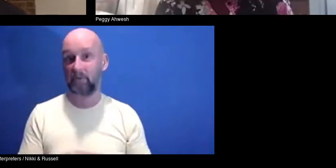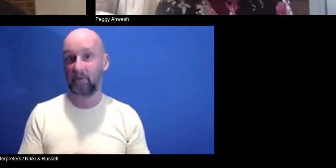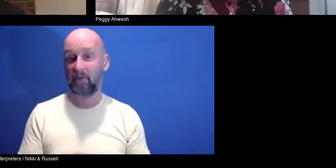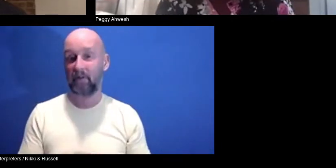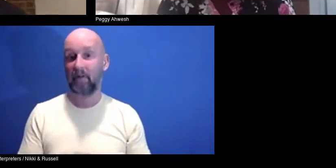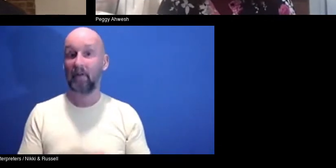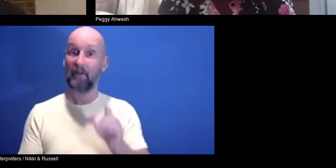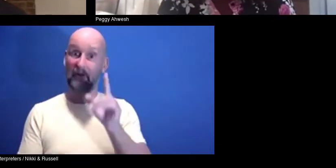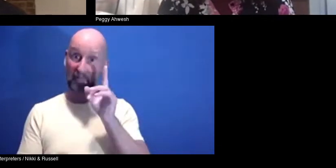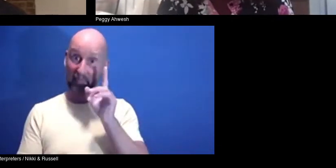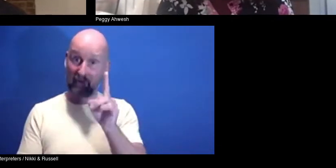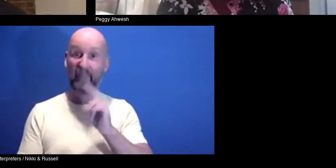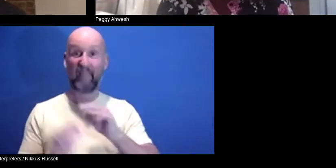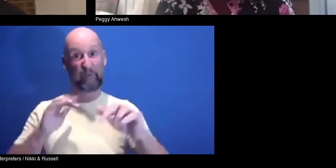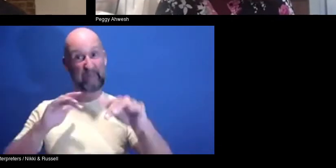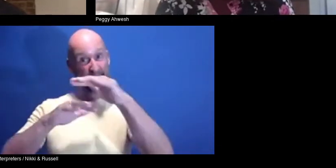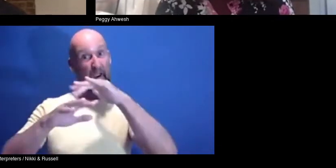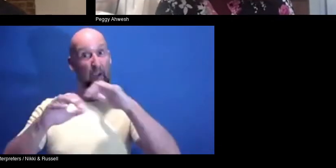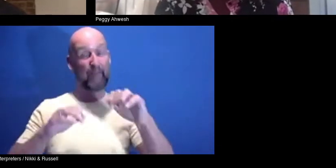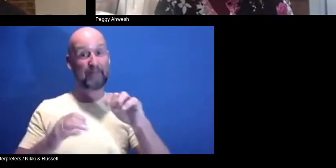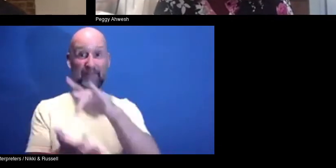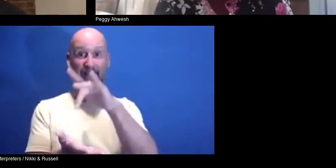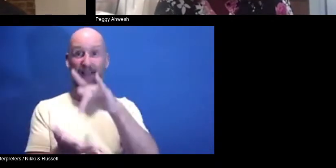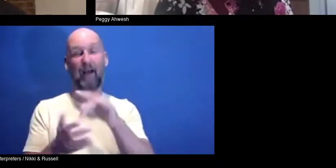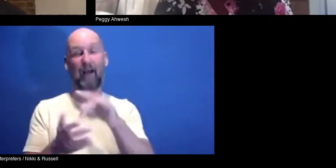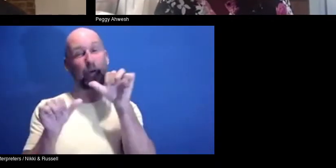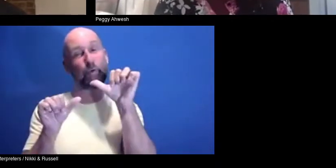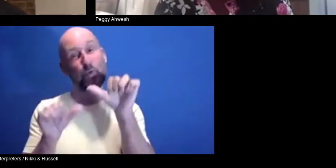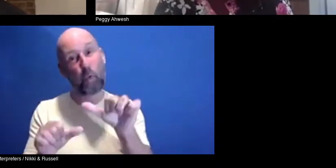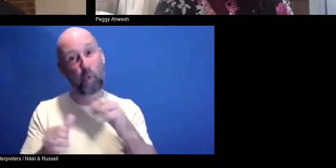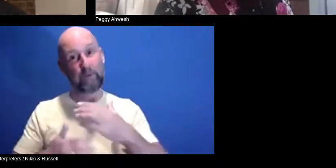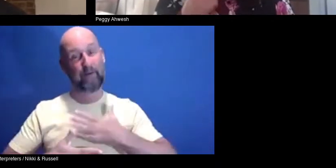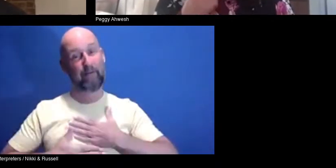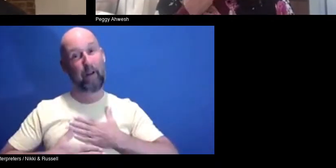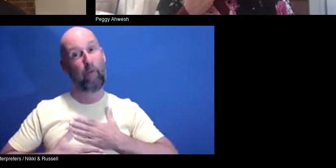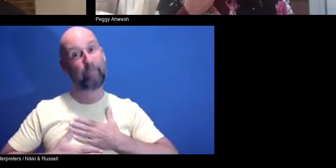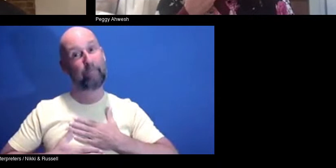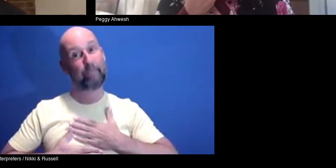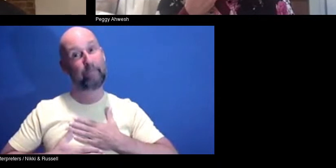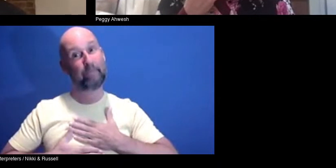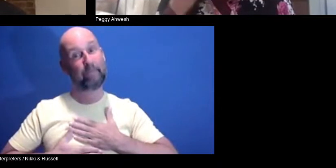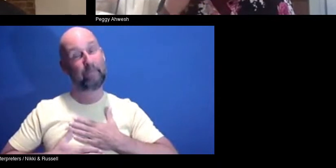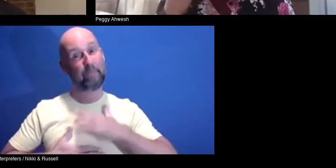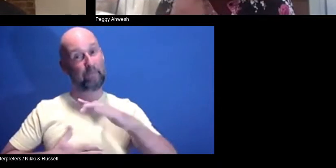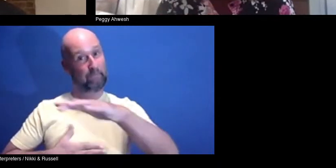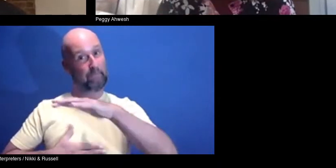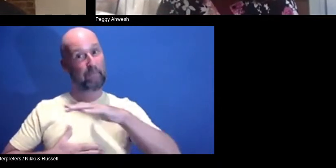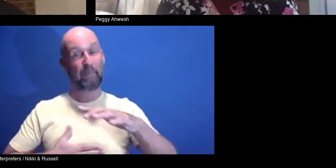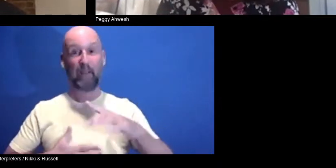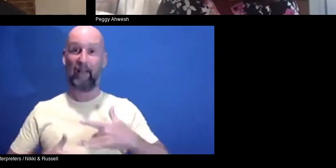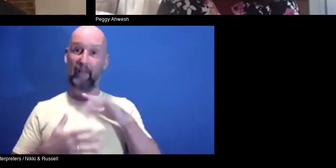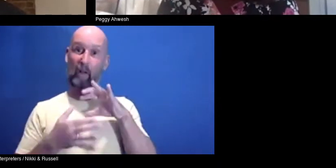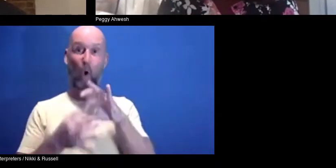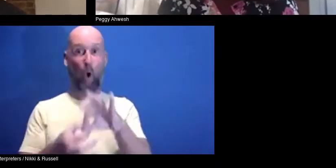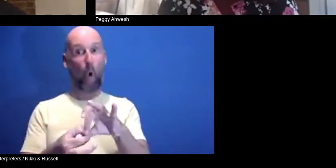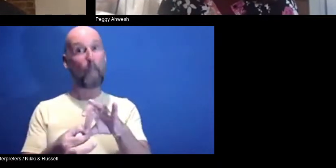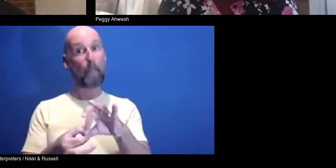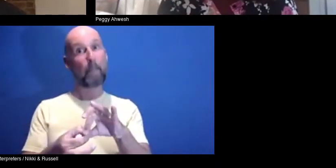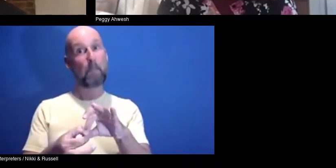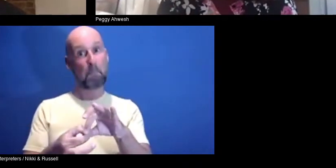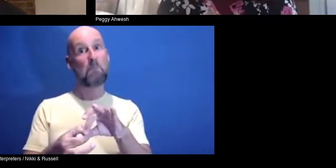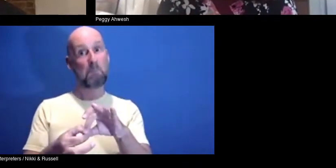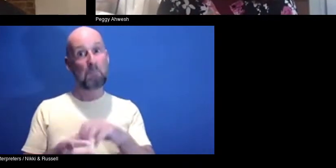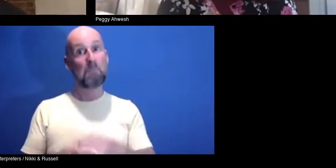you know, this is just the environment and I adored it. I loved it. I was just very at home. And